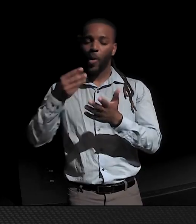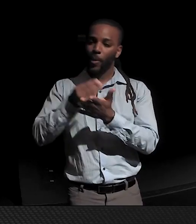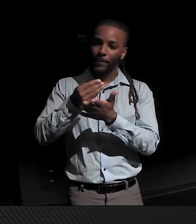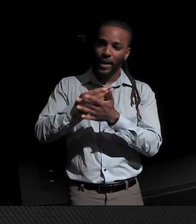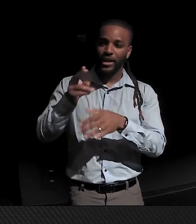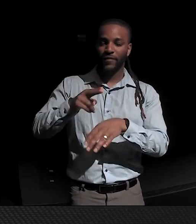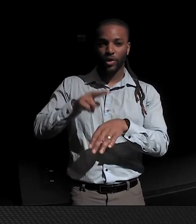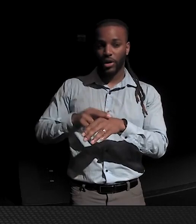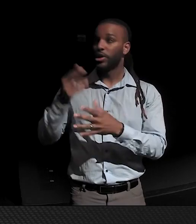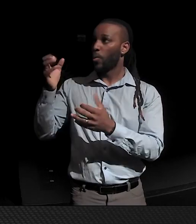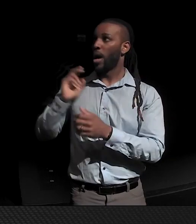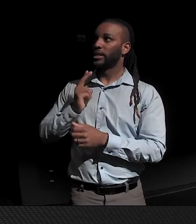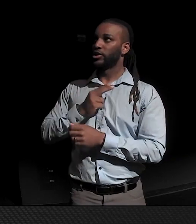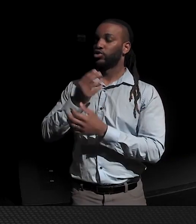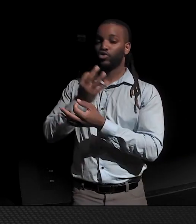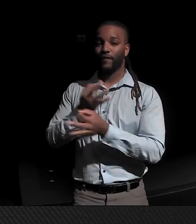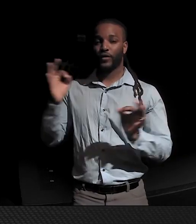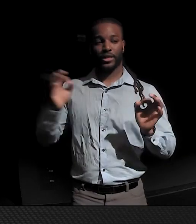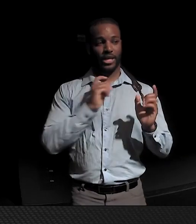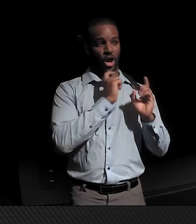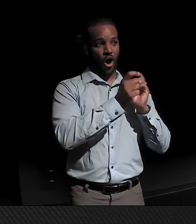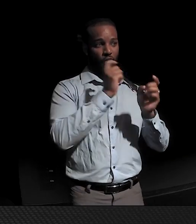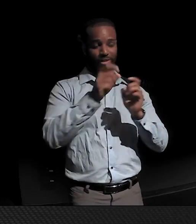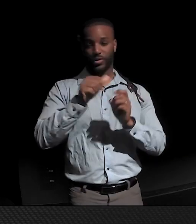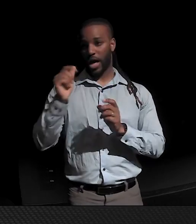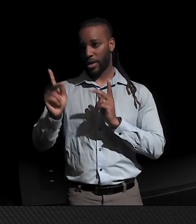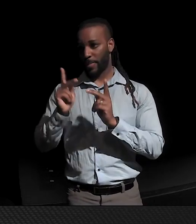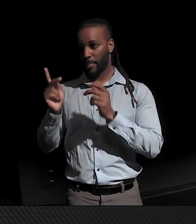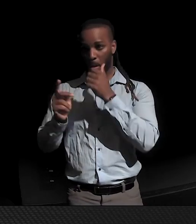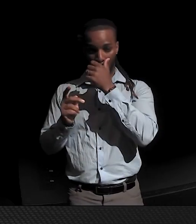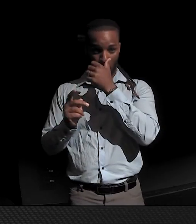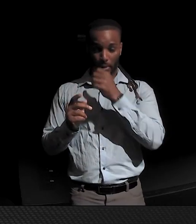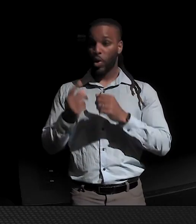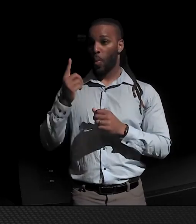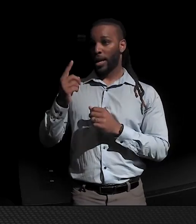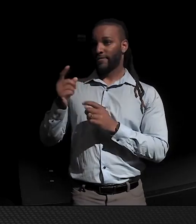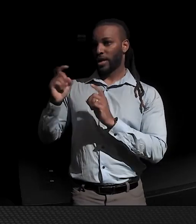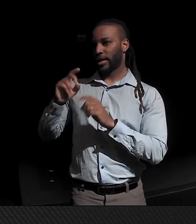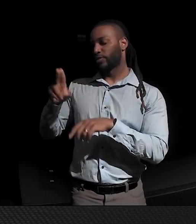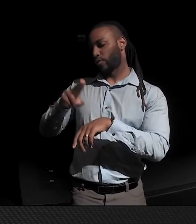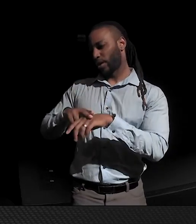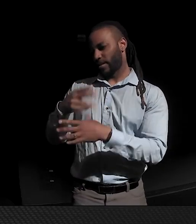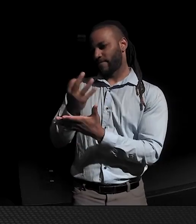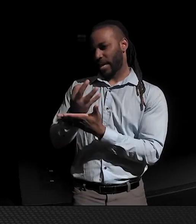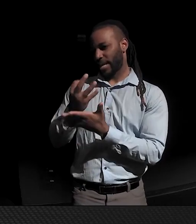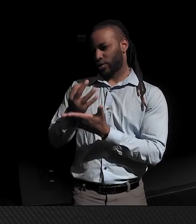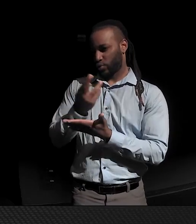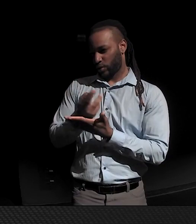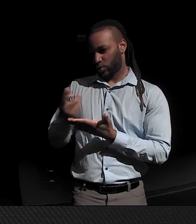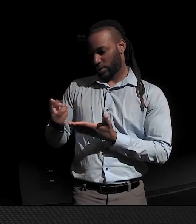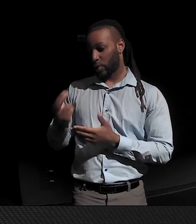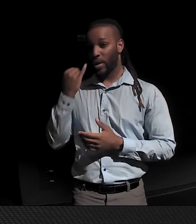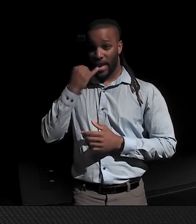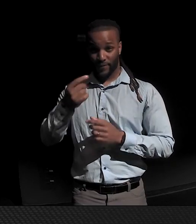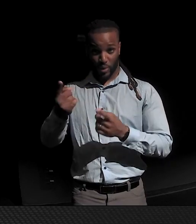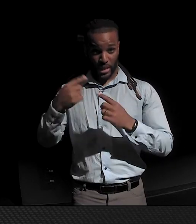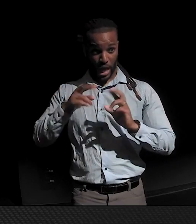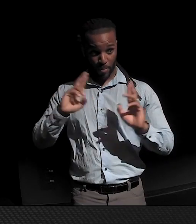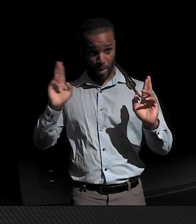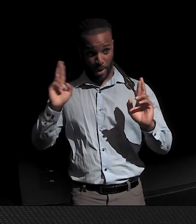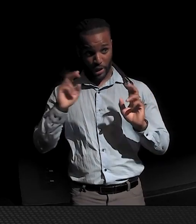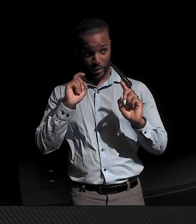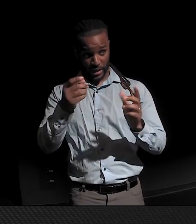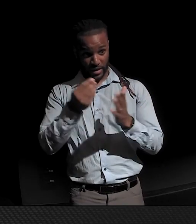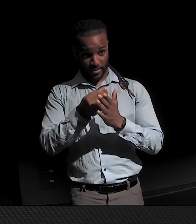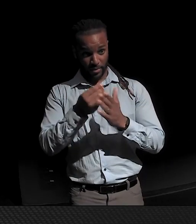and he wants us to freely offer those to other people. So one of our gifts is, of course, our financial resources. So if you came prepared to give